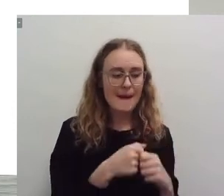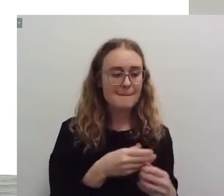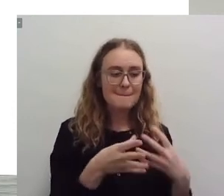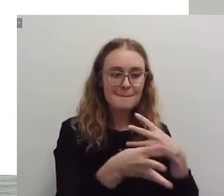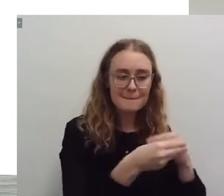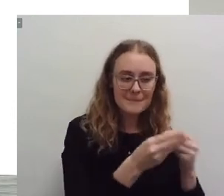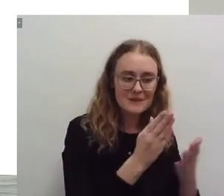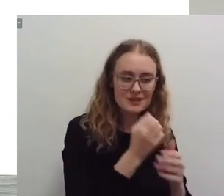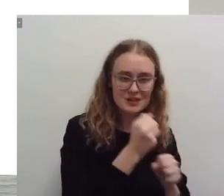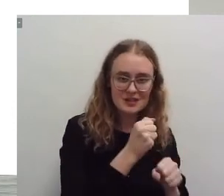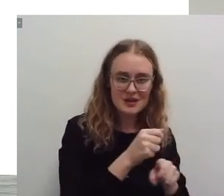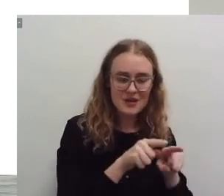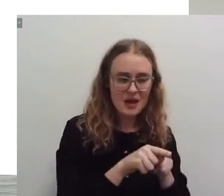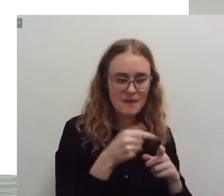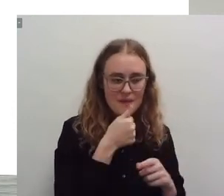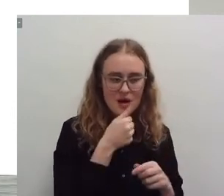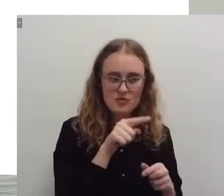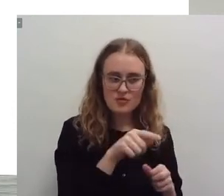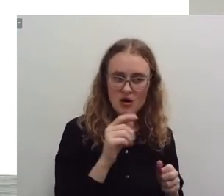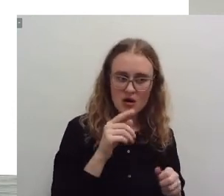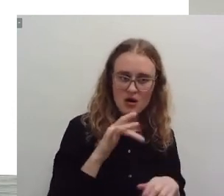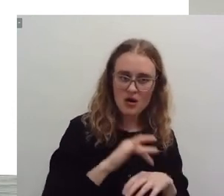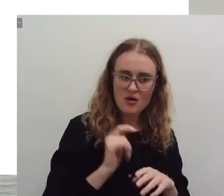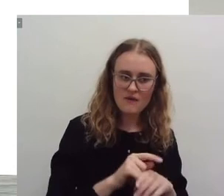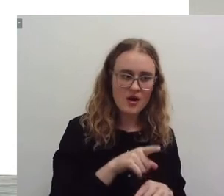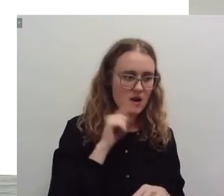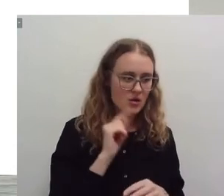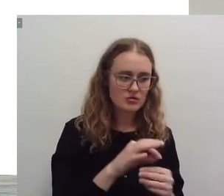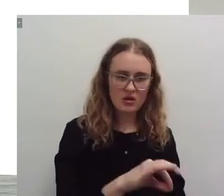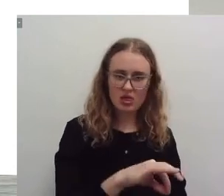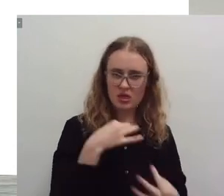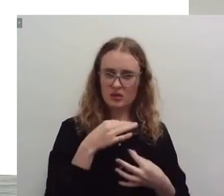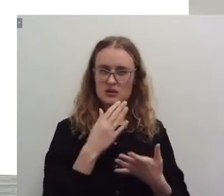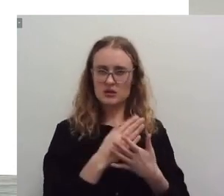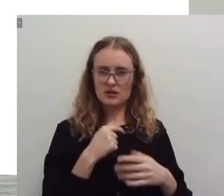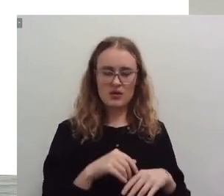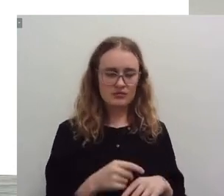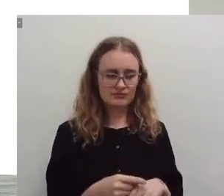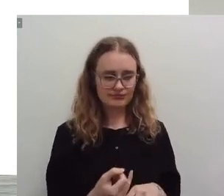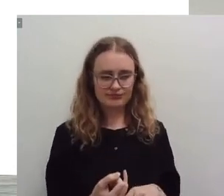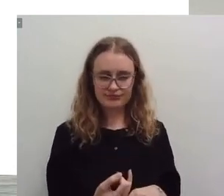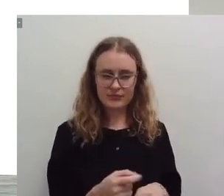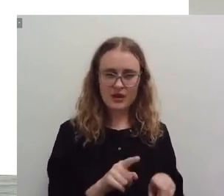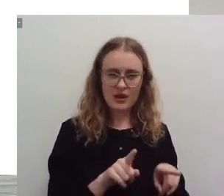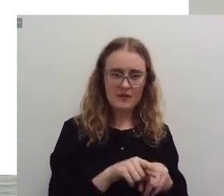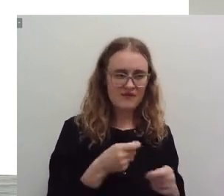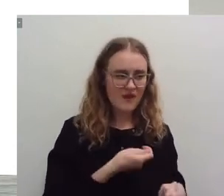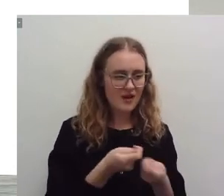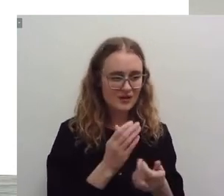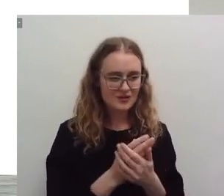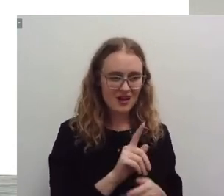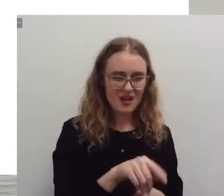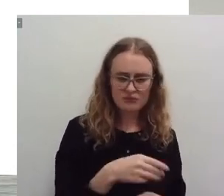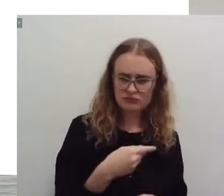with the actual empowerment of young people with this experience that you share and that you all share in your organization. But